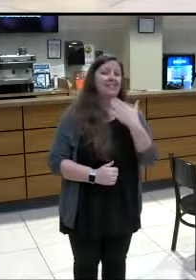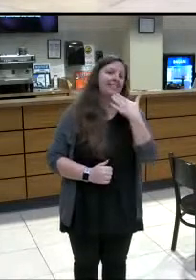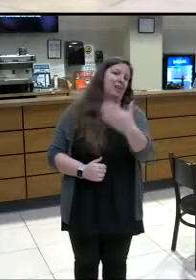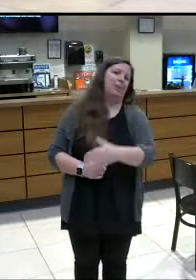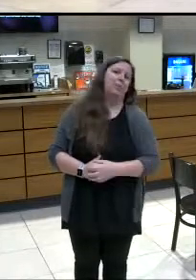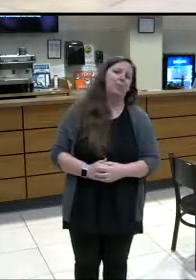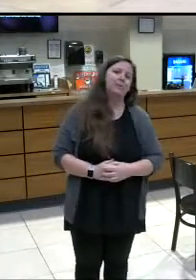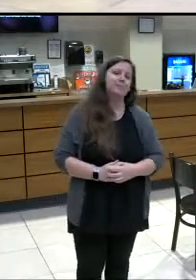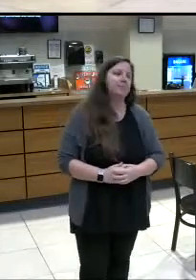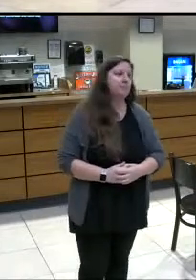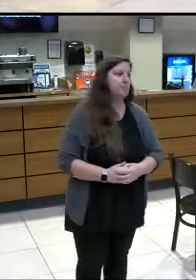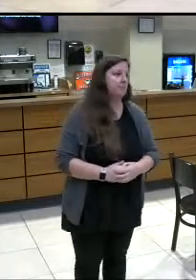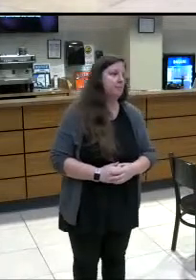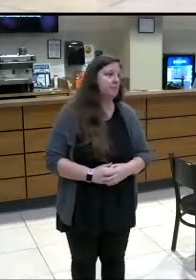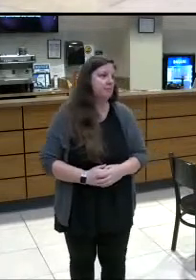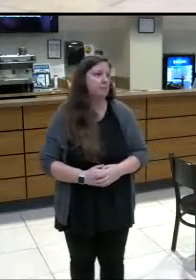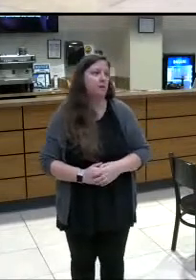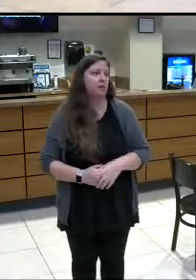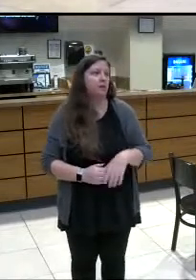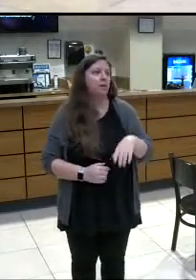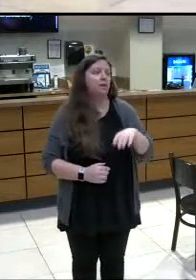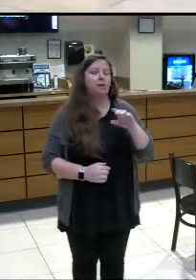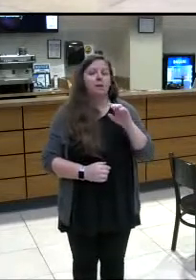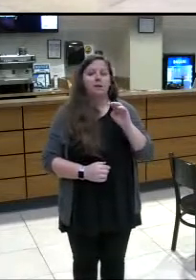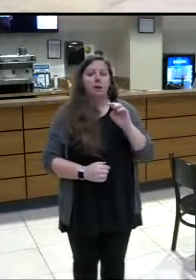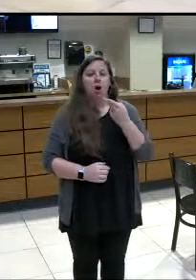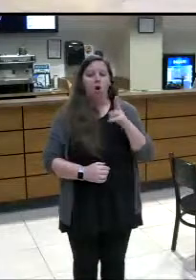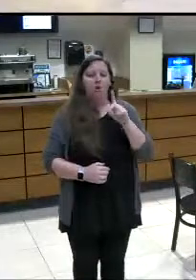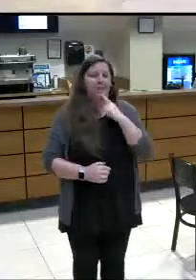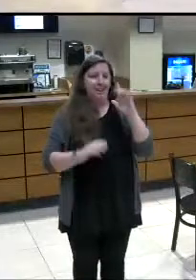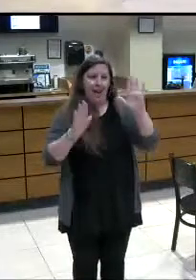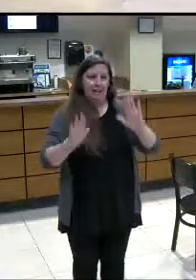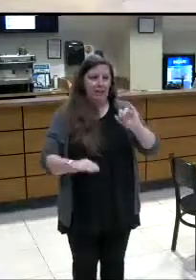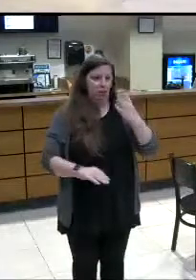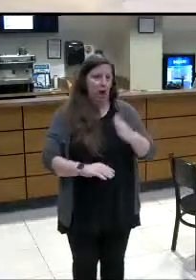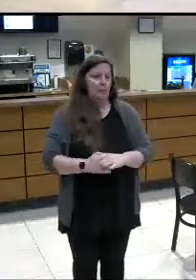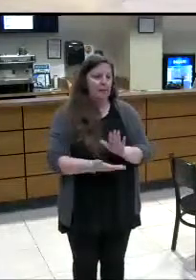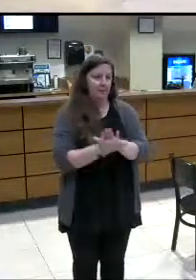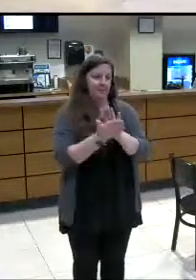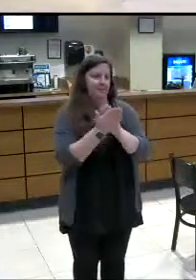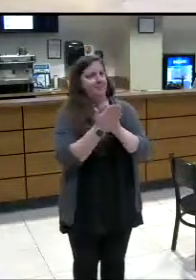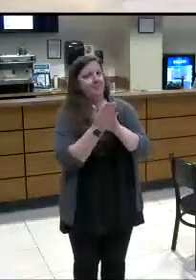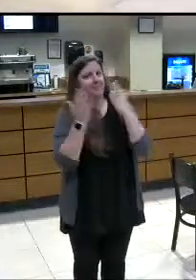Thank you. Excellent job. Thank you. Thank you.